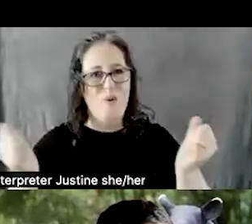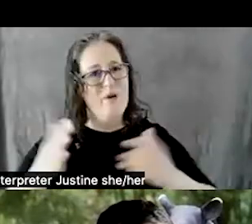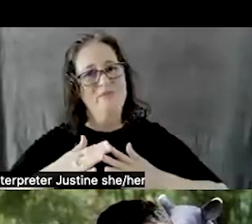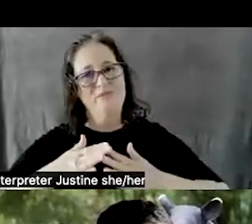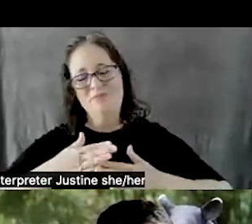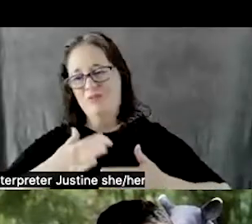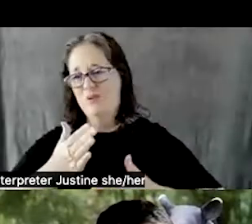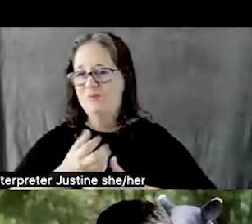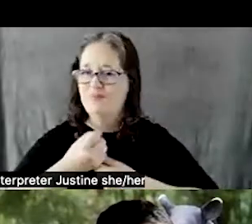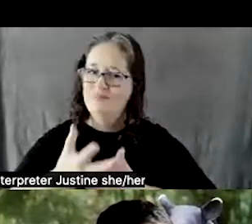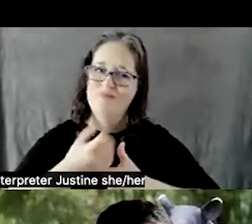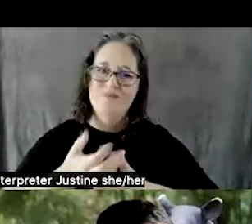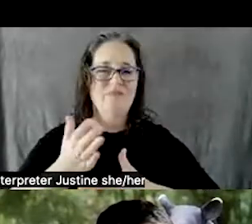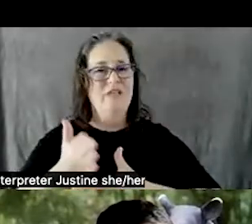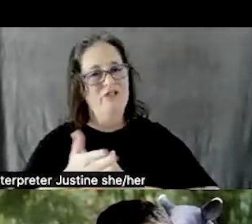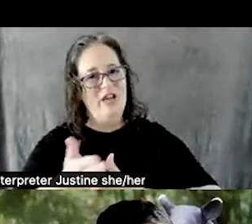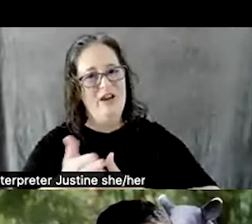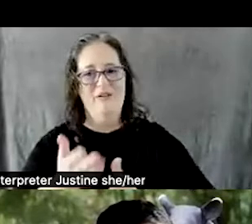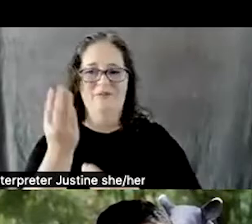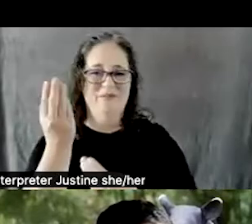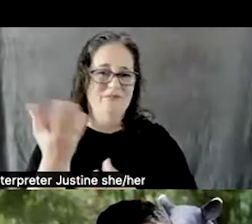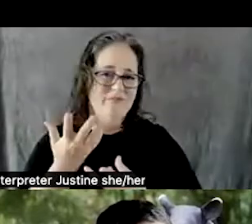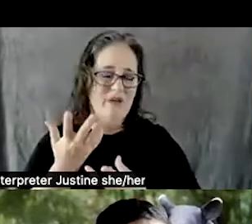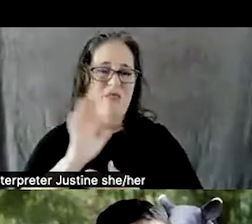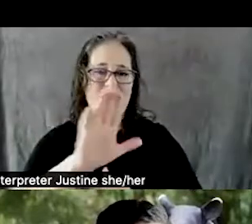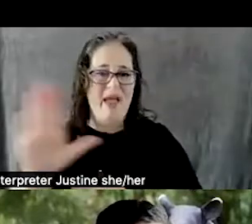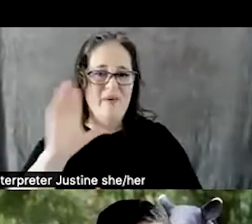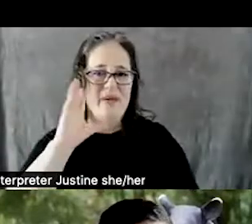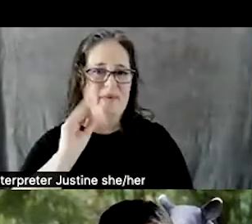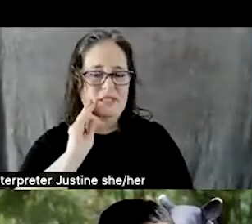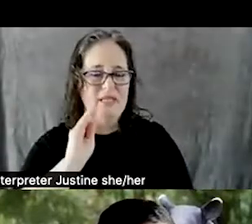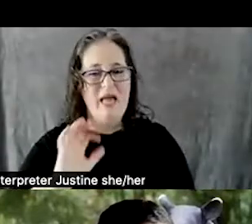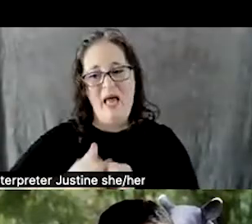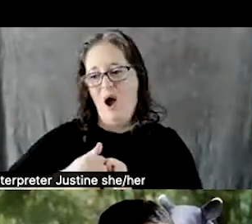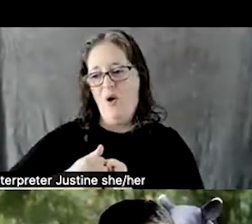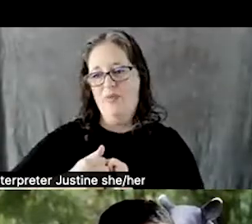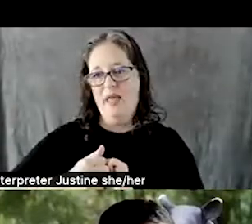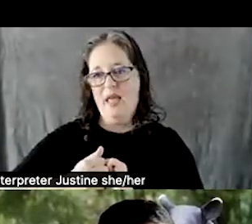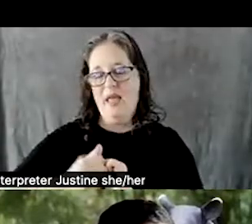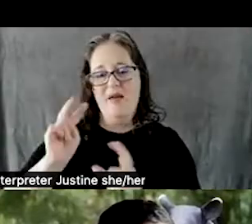experiences and how they viewed the accessibility they could